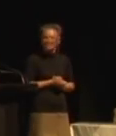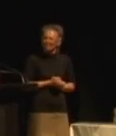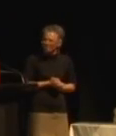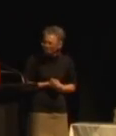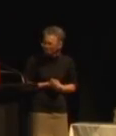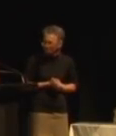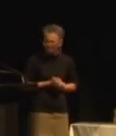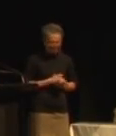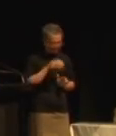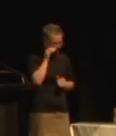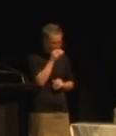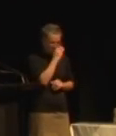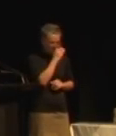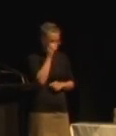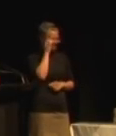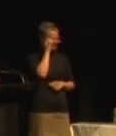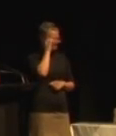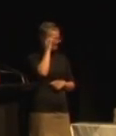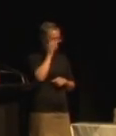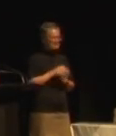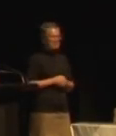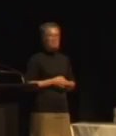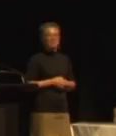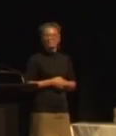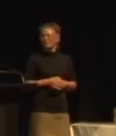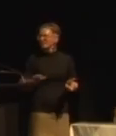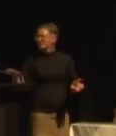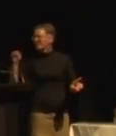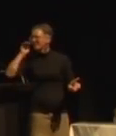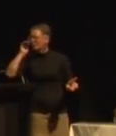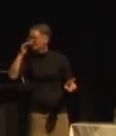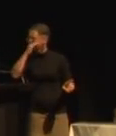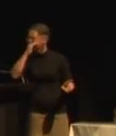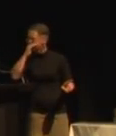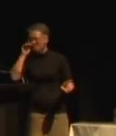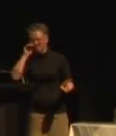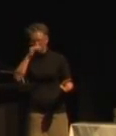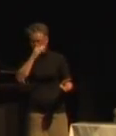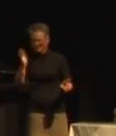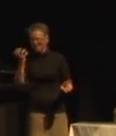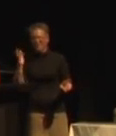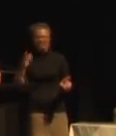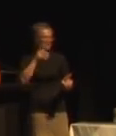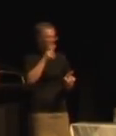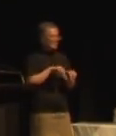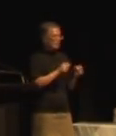So I've been at Mozilla for over a year, and sorry, I did a little bit of this.